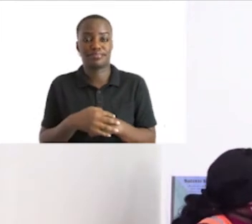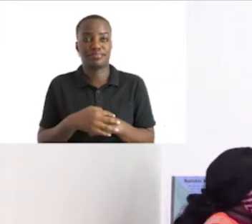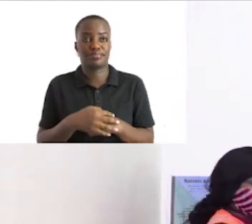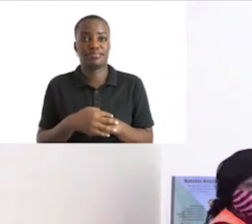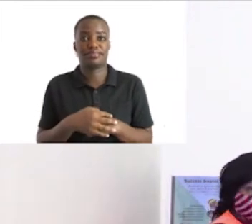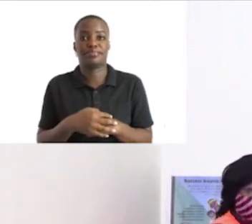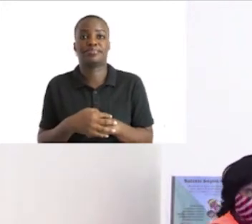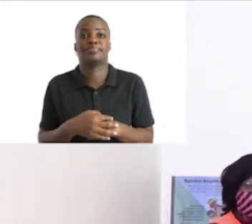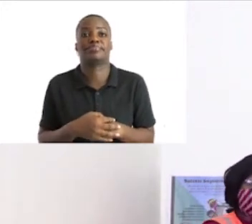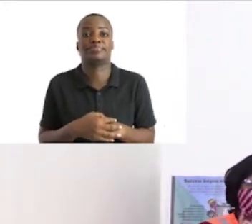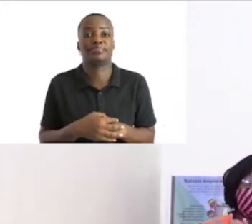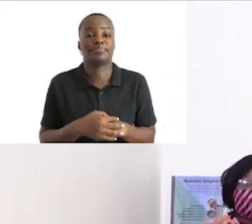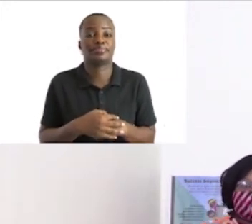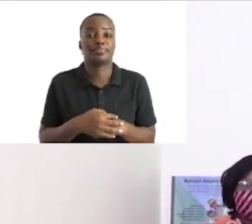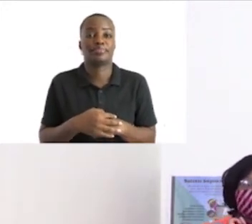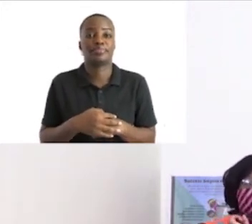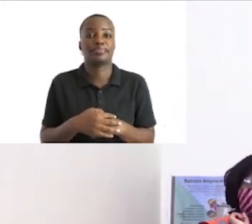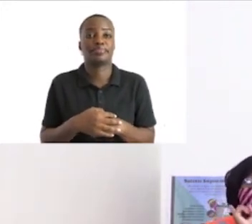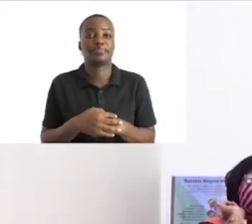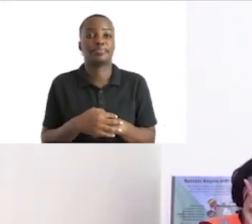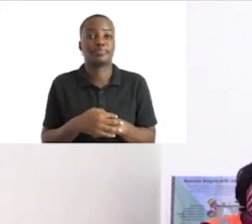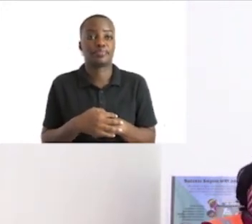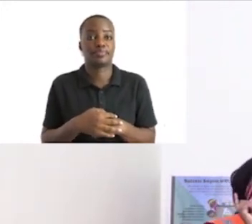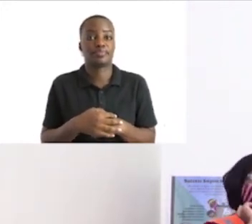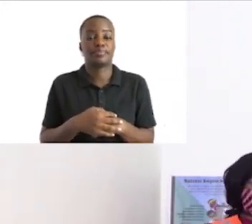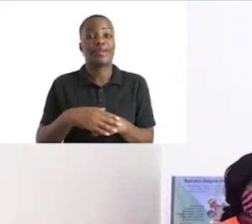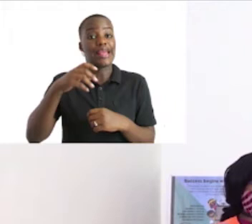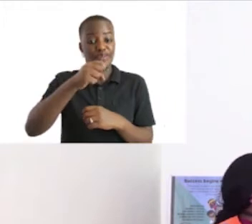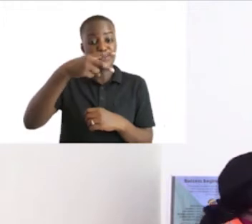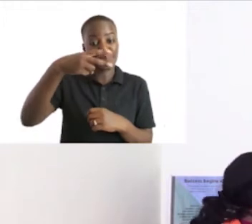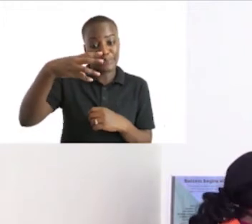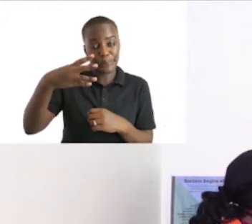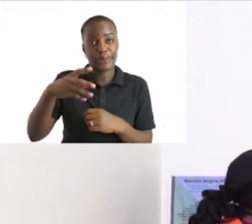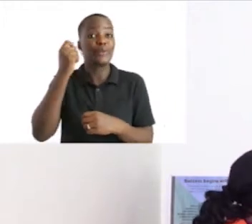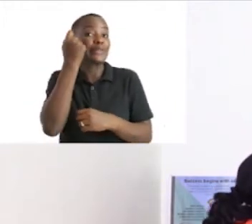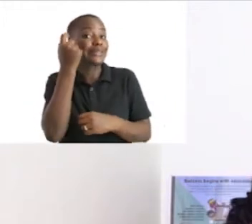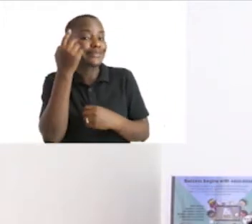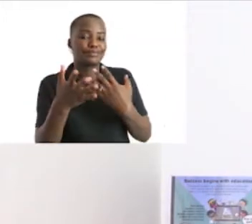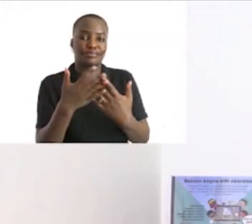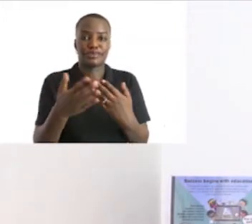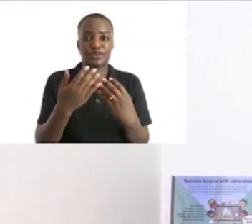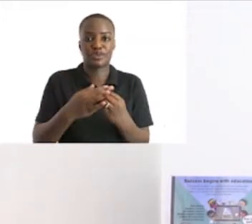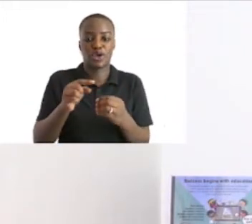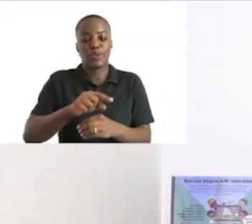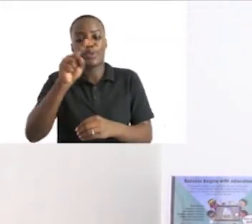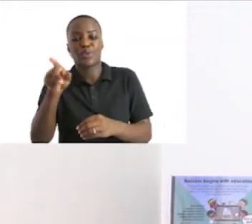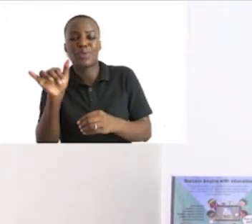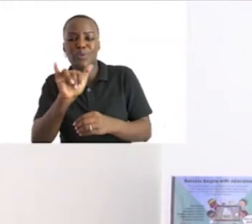we use this method, we will be able to get the next number. Let's try. From